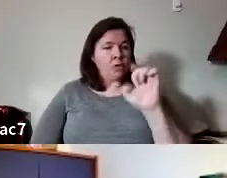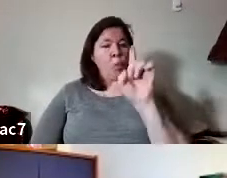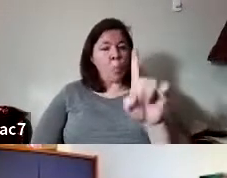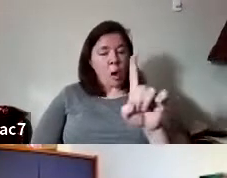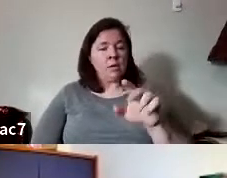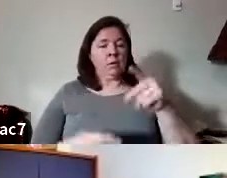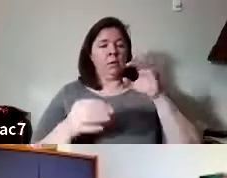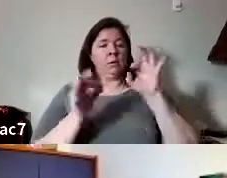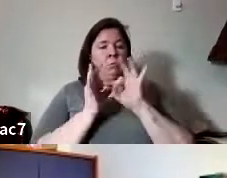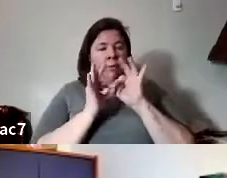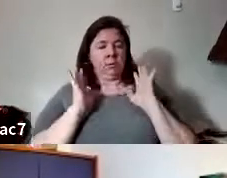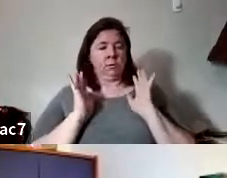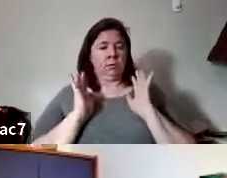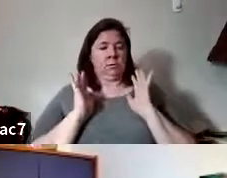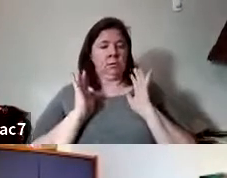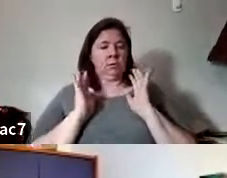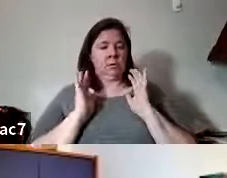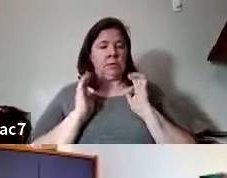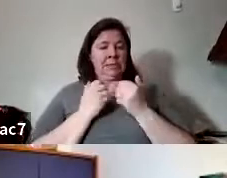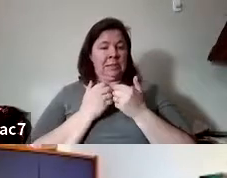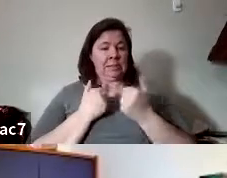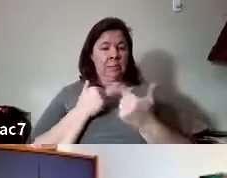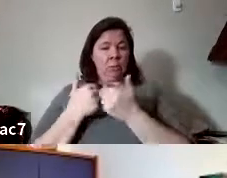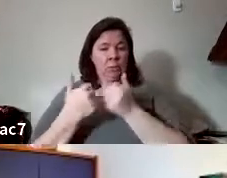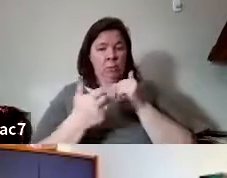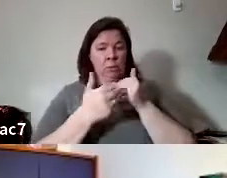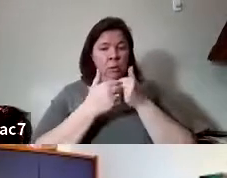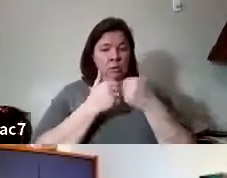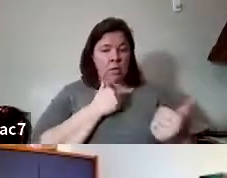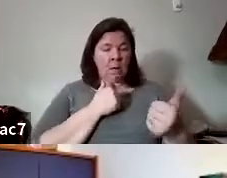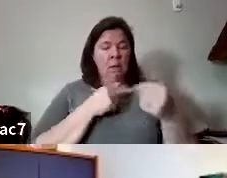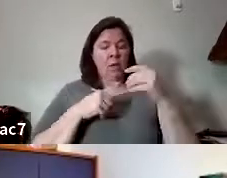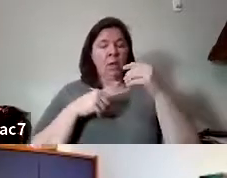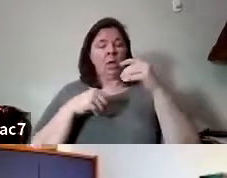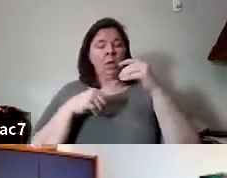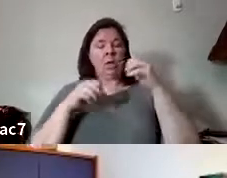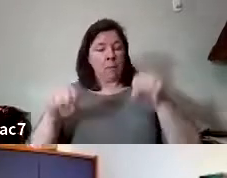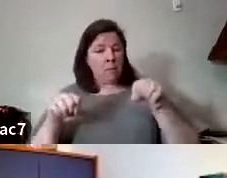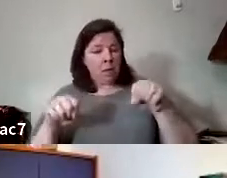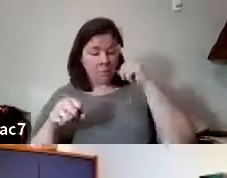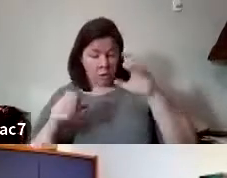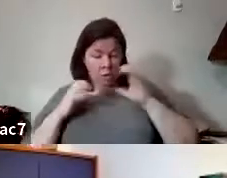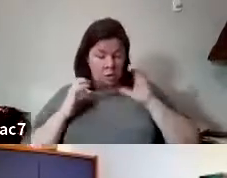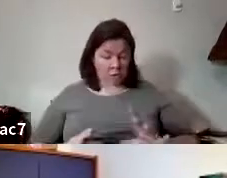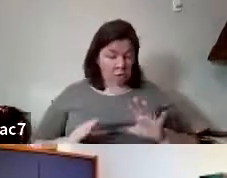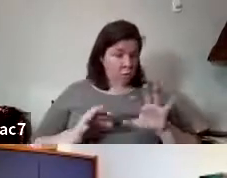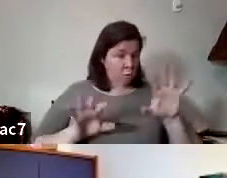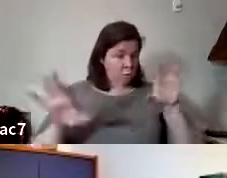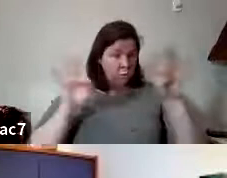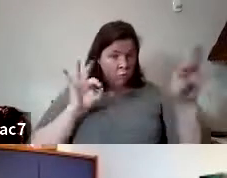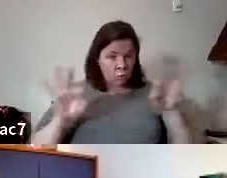So there will be separate ability for customers to choose one product and pay for it